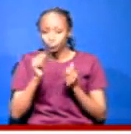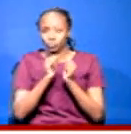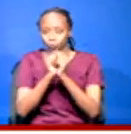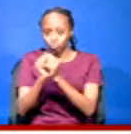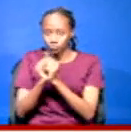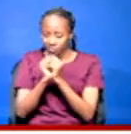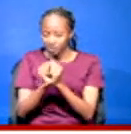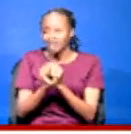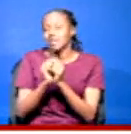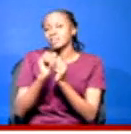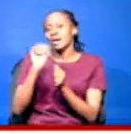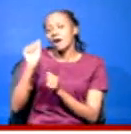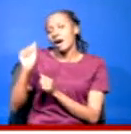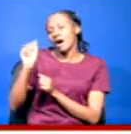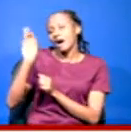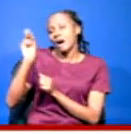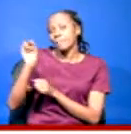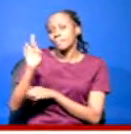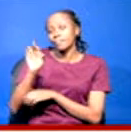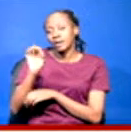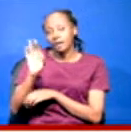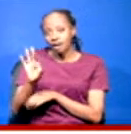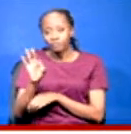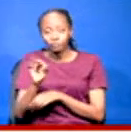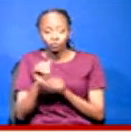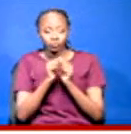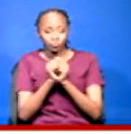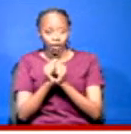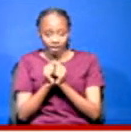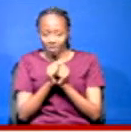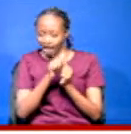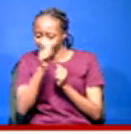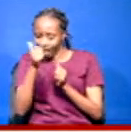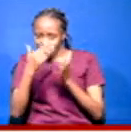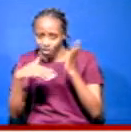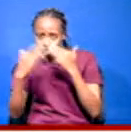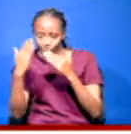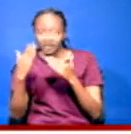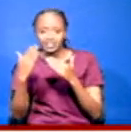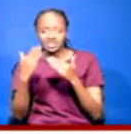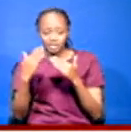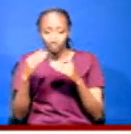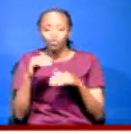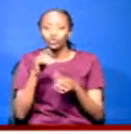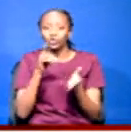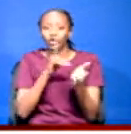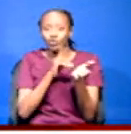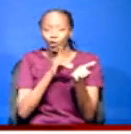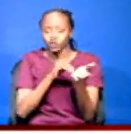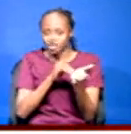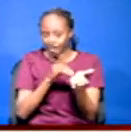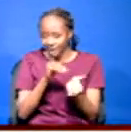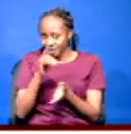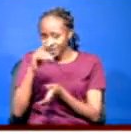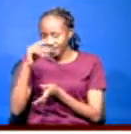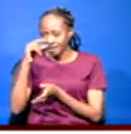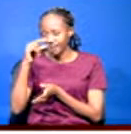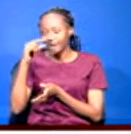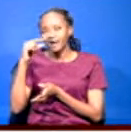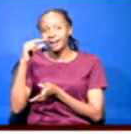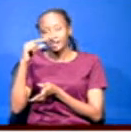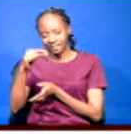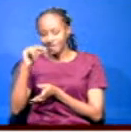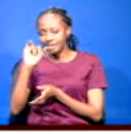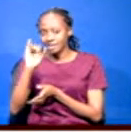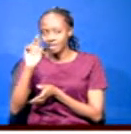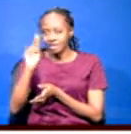AMREF, which funded it to an extent, and the universities who are here, including Dr. Githinji from the University of Nairobi and the other universities,